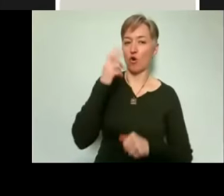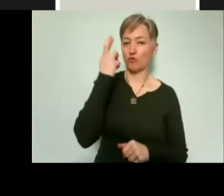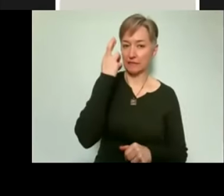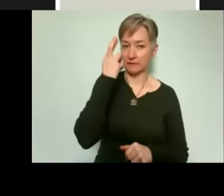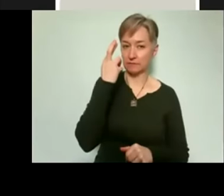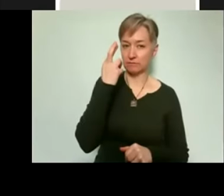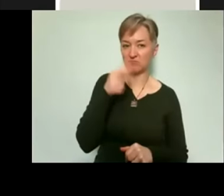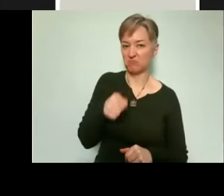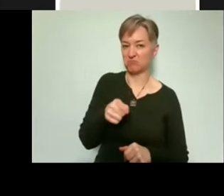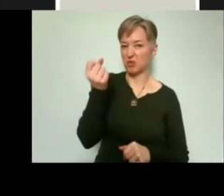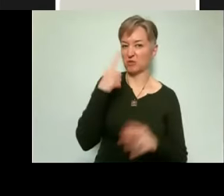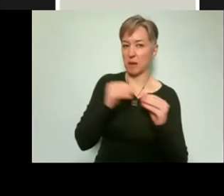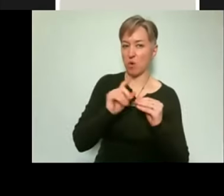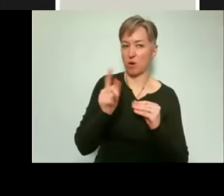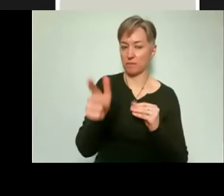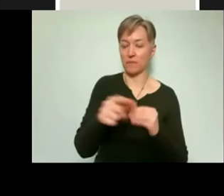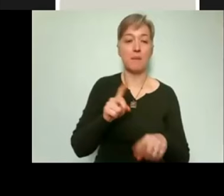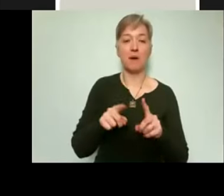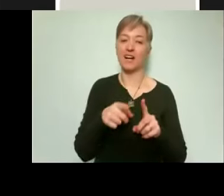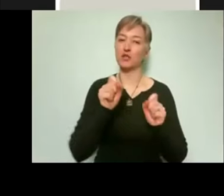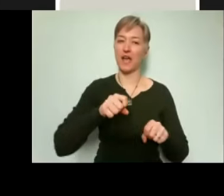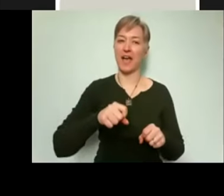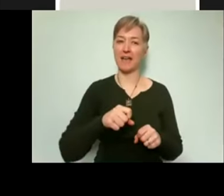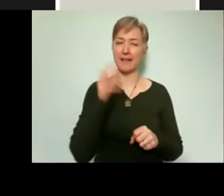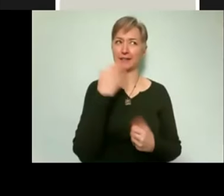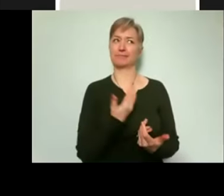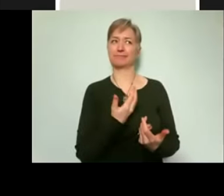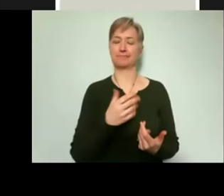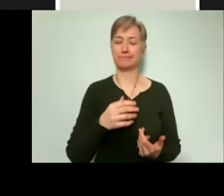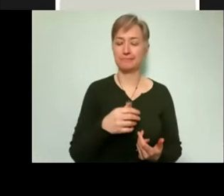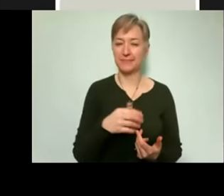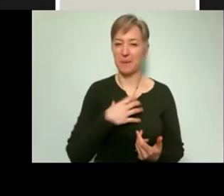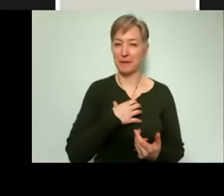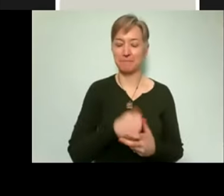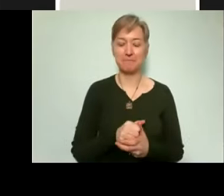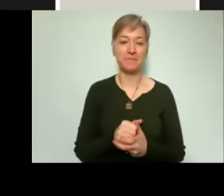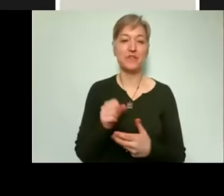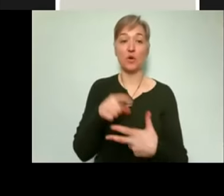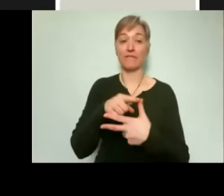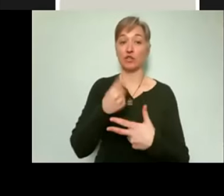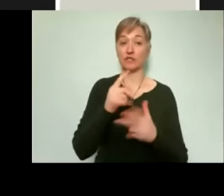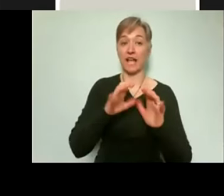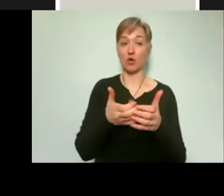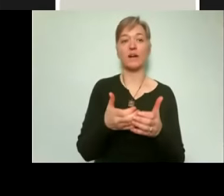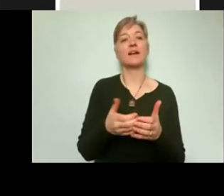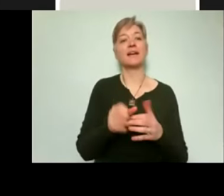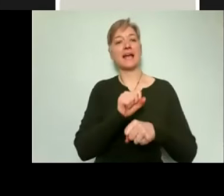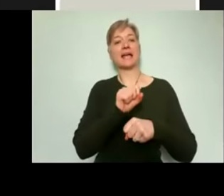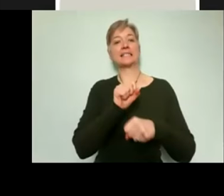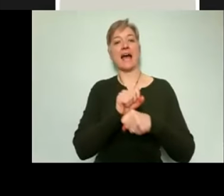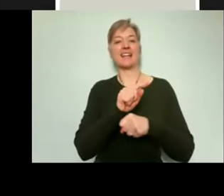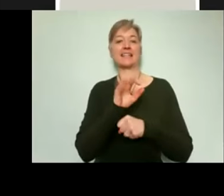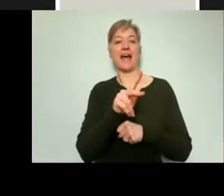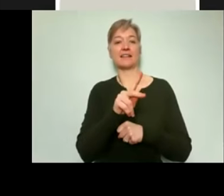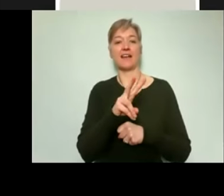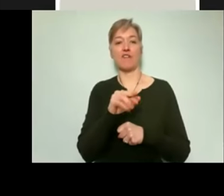see as the talk goes by. But again, feel free to push back on this. Okay, so the first category of regressor are things we call task variables.